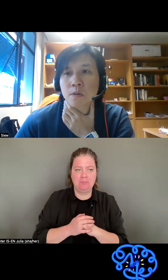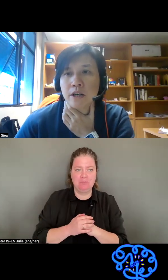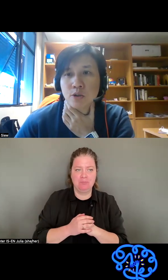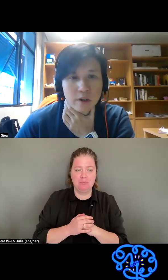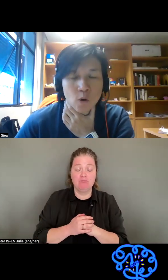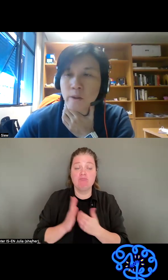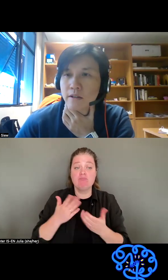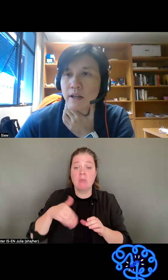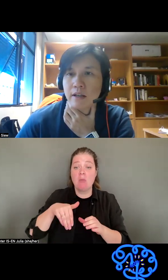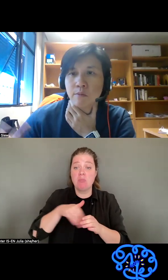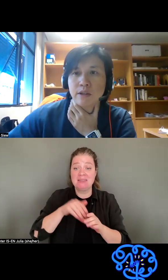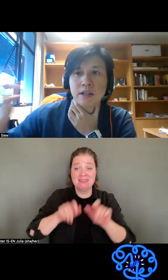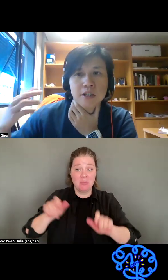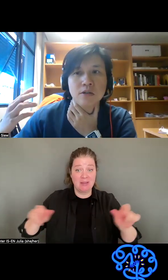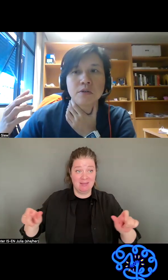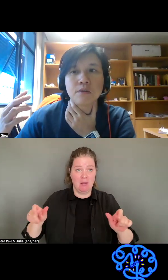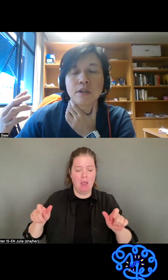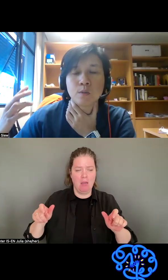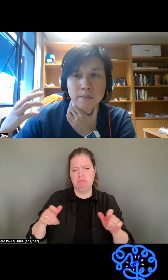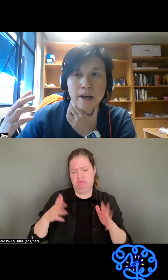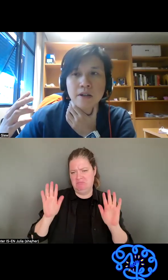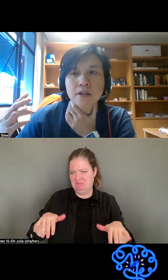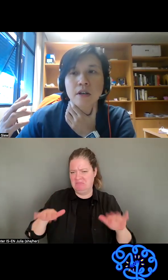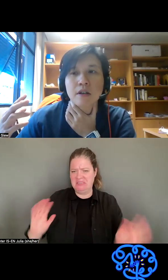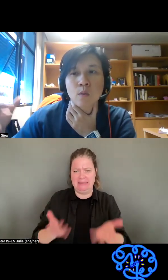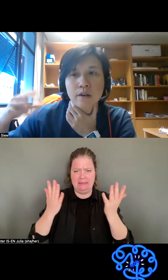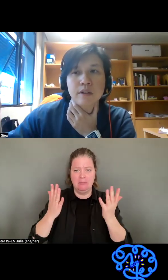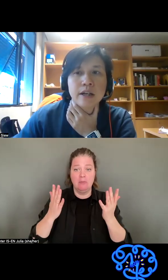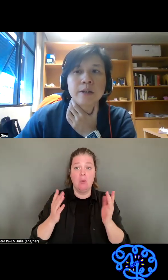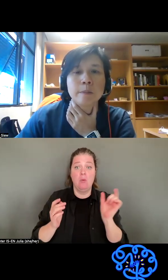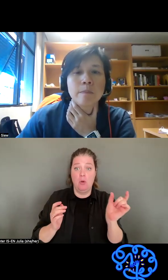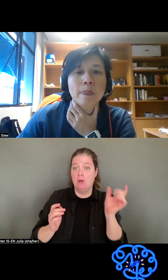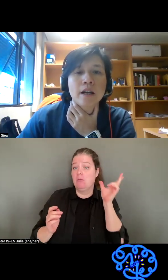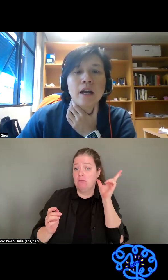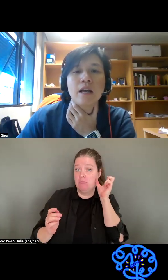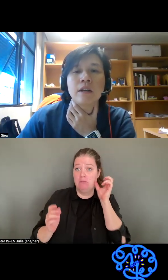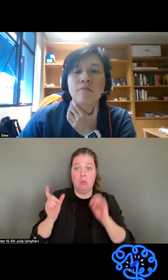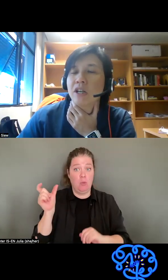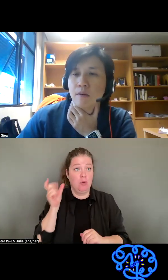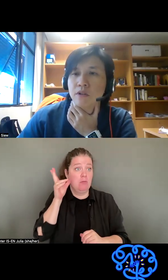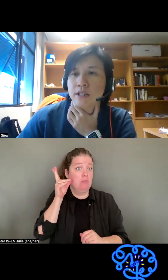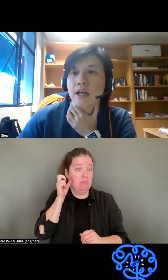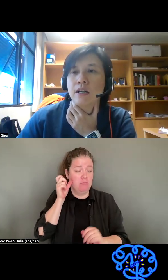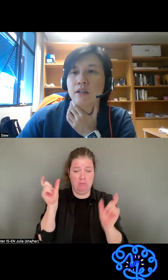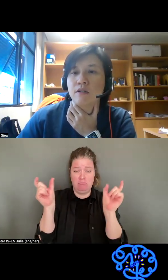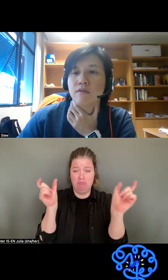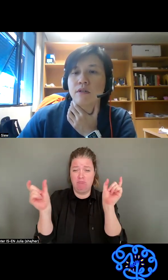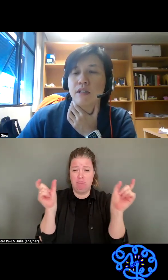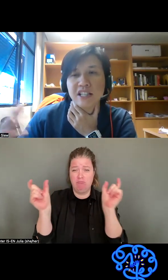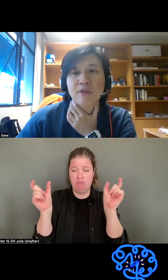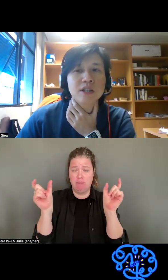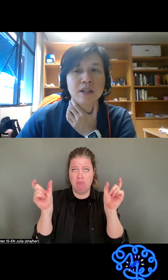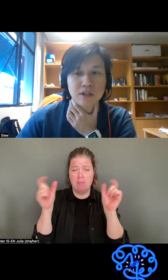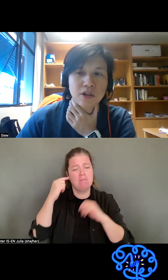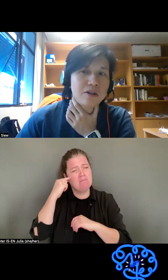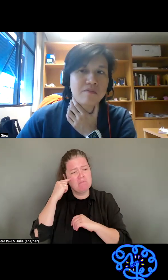is quite straightforward. They would listen to the word pairs one after the other, and then they have to decide if they